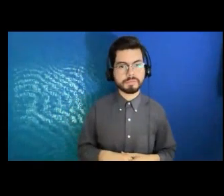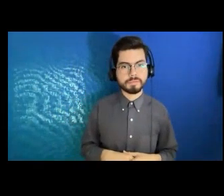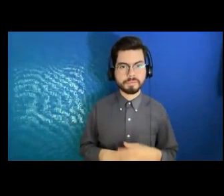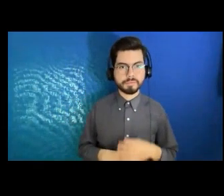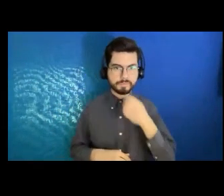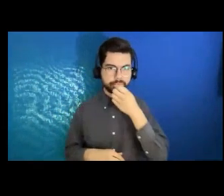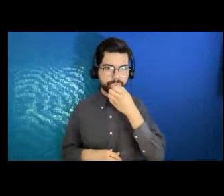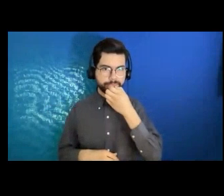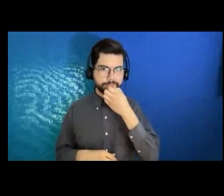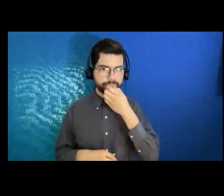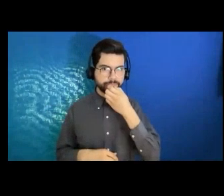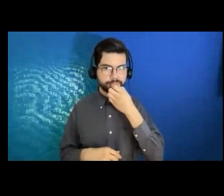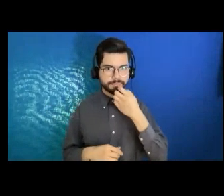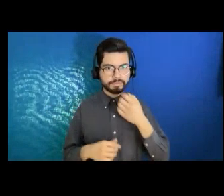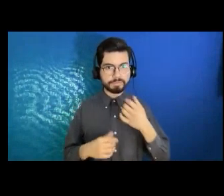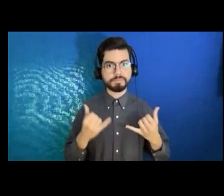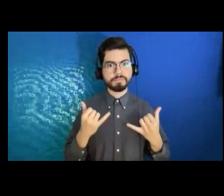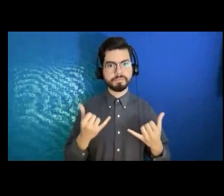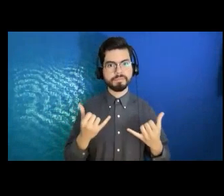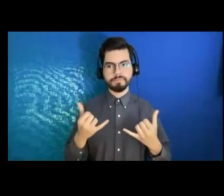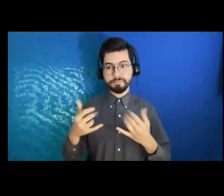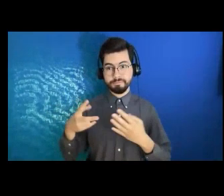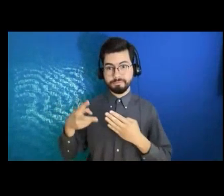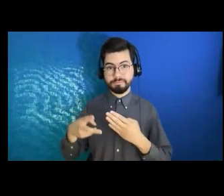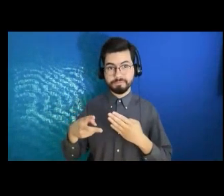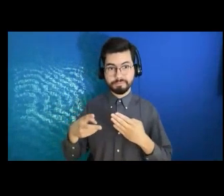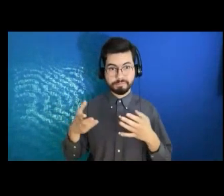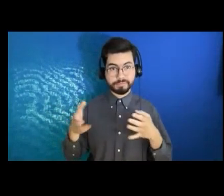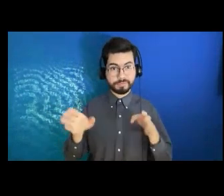And maybe I'll cut it off here. Yep. Okay.